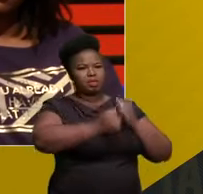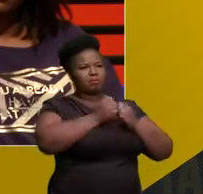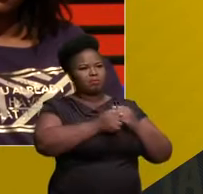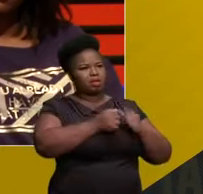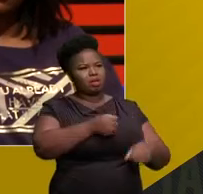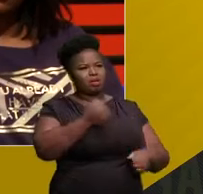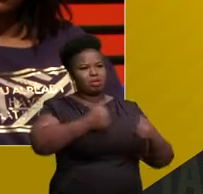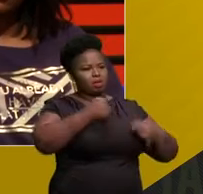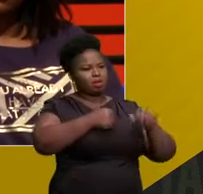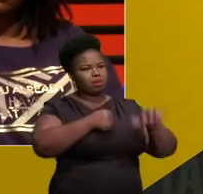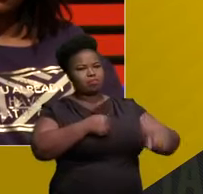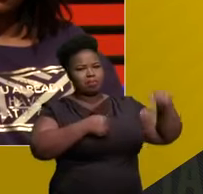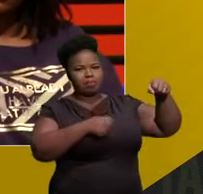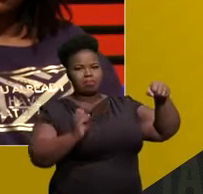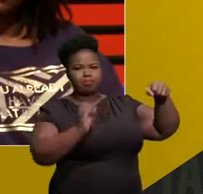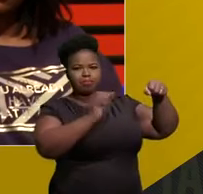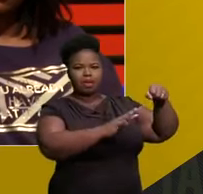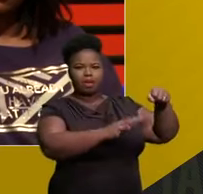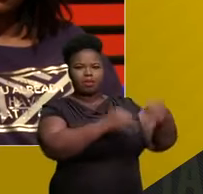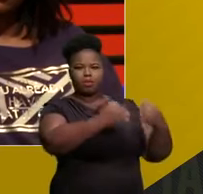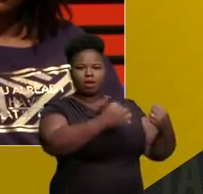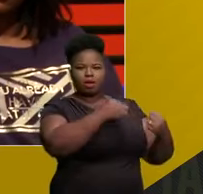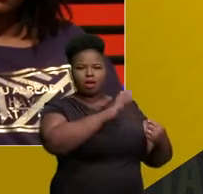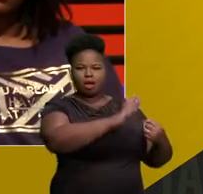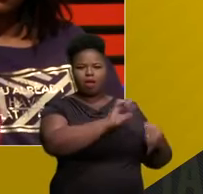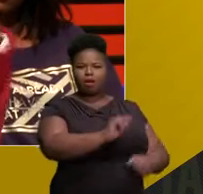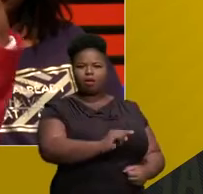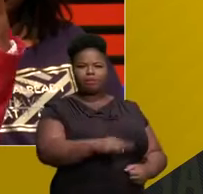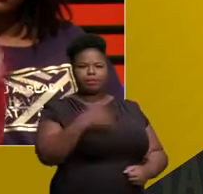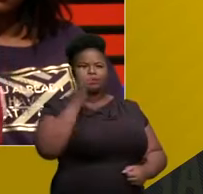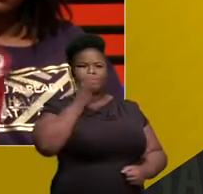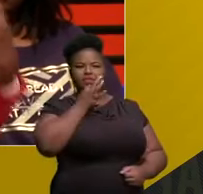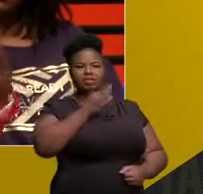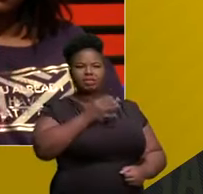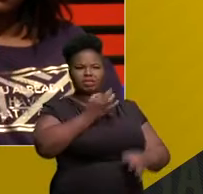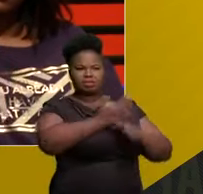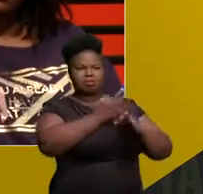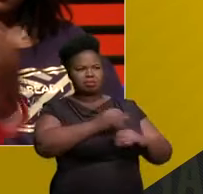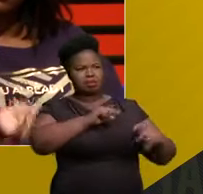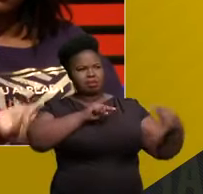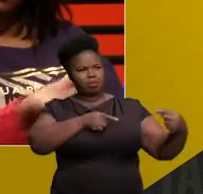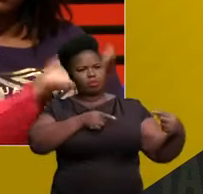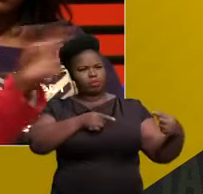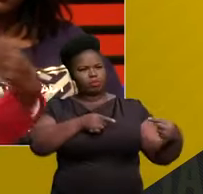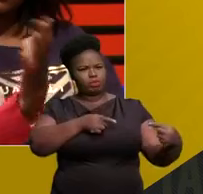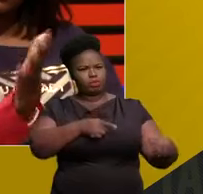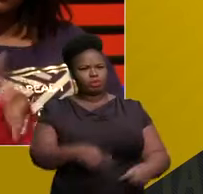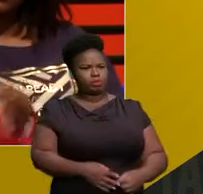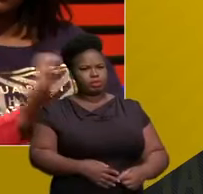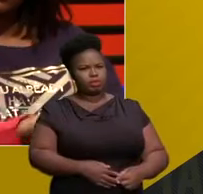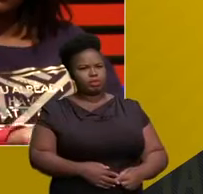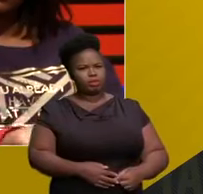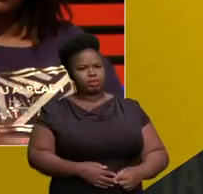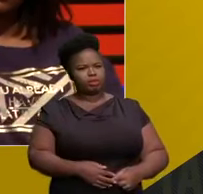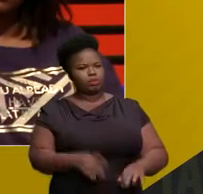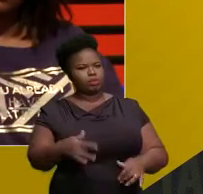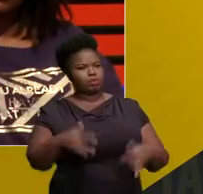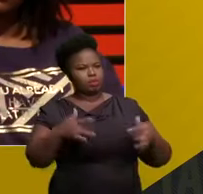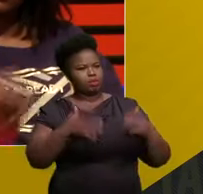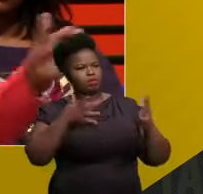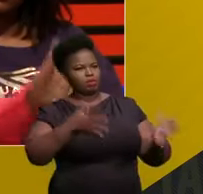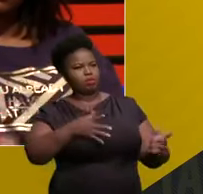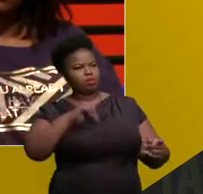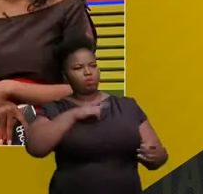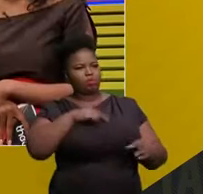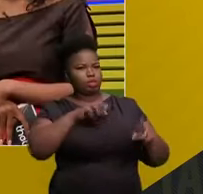mang o ya tshikin tate o le o dilang opposite yes ntho chomia mo chomia bona me dilang teng hape go